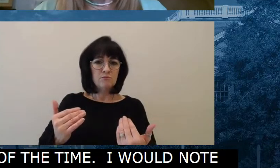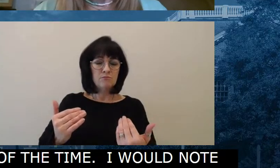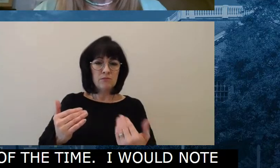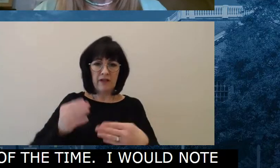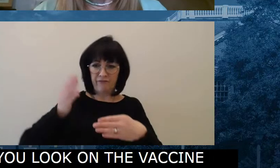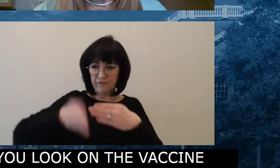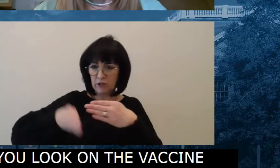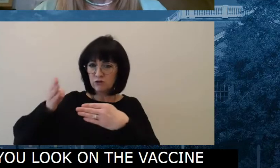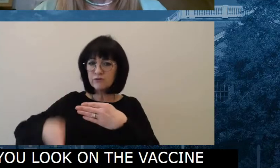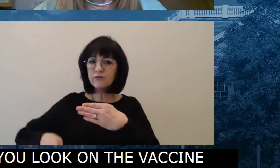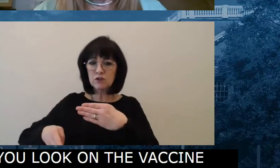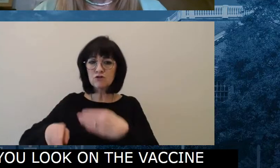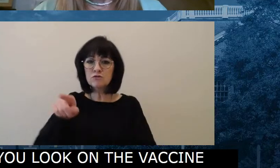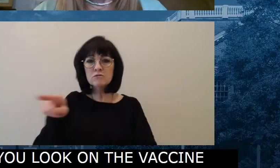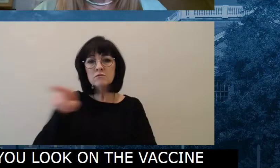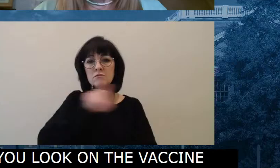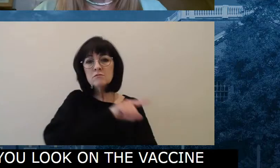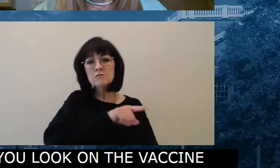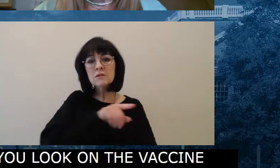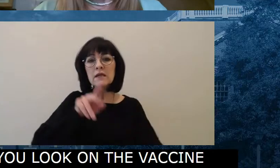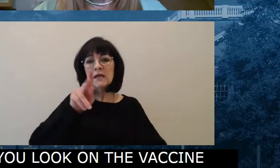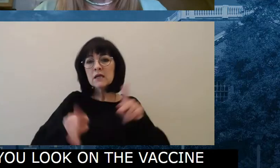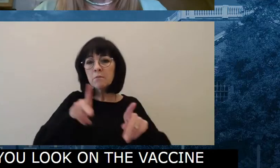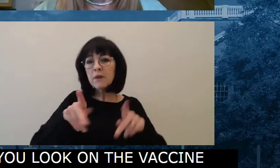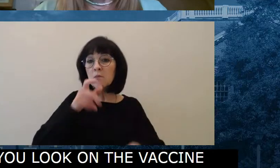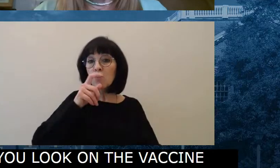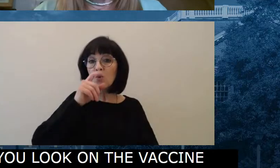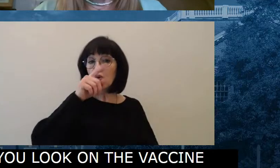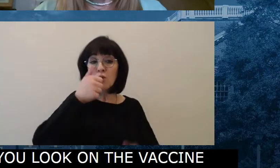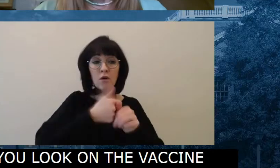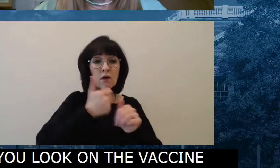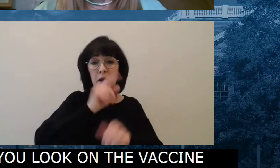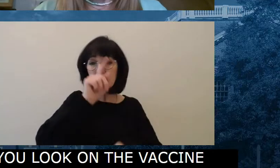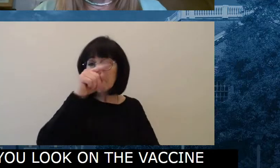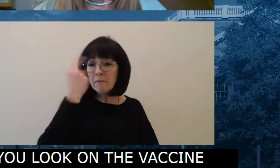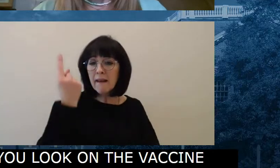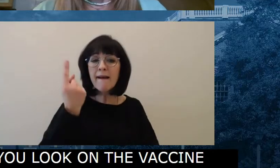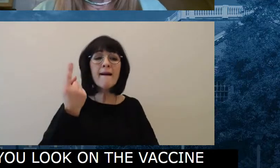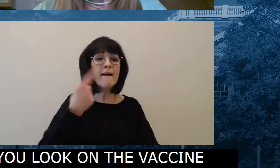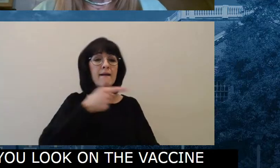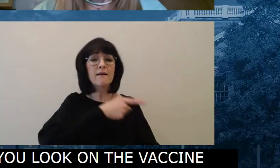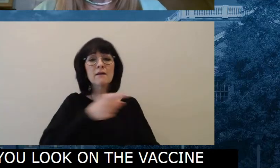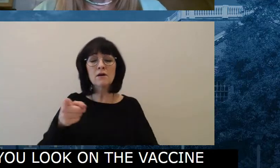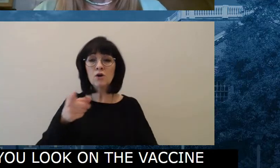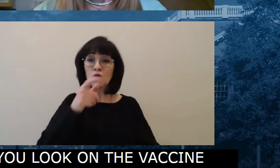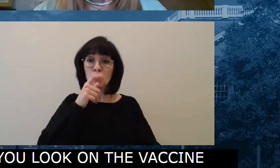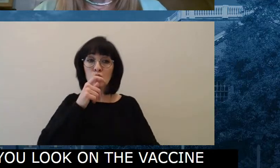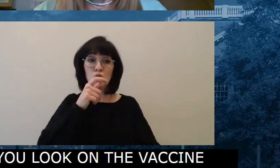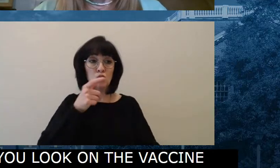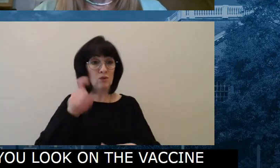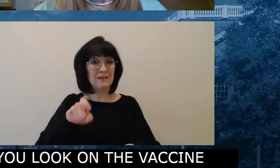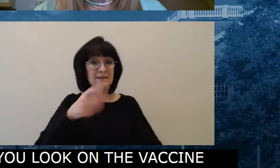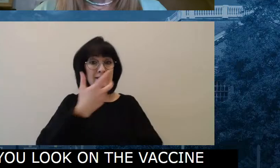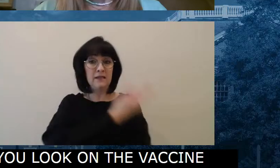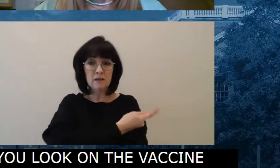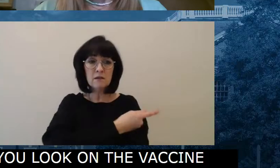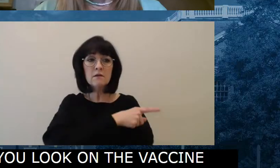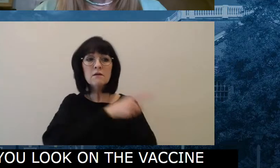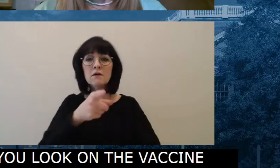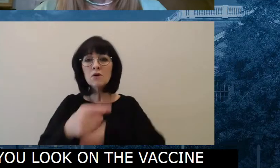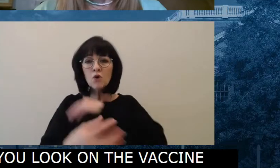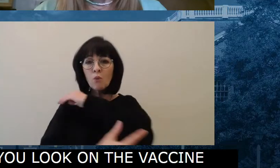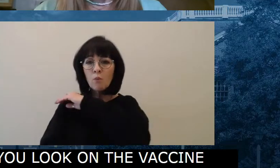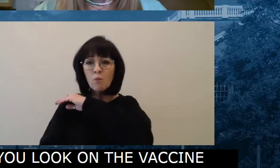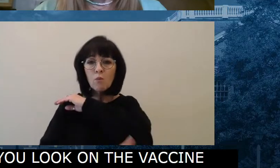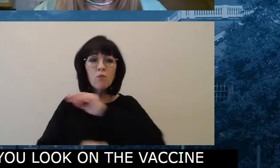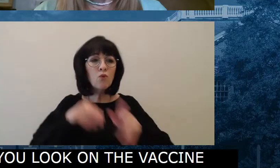those who are identify as Black that have been vaccinated, and making progress in improving